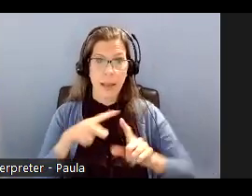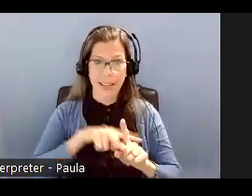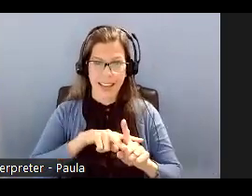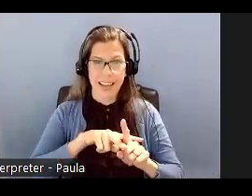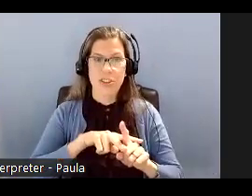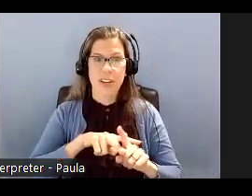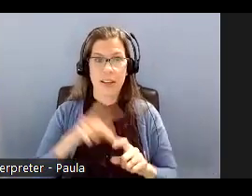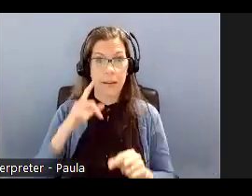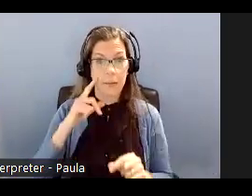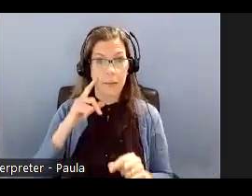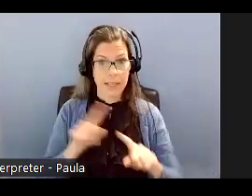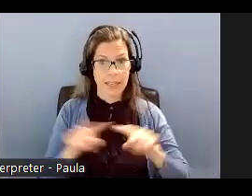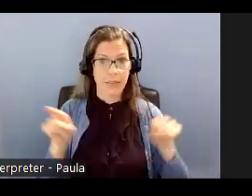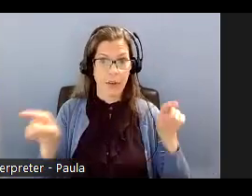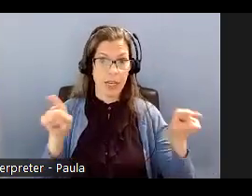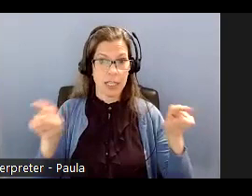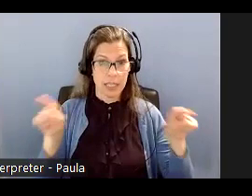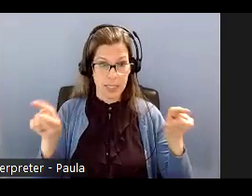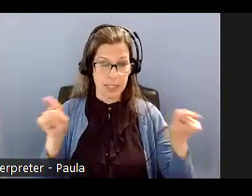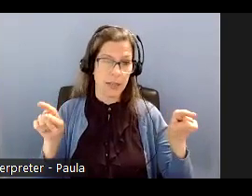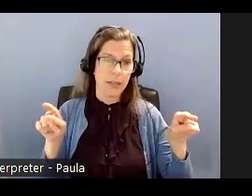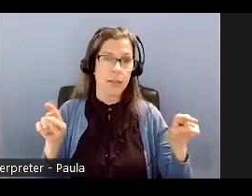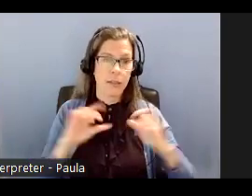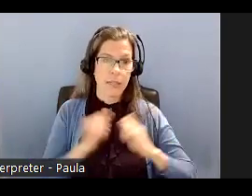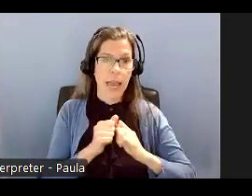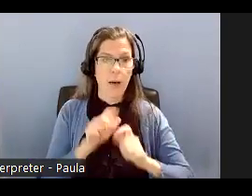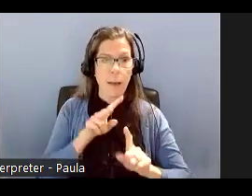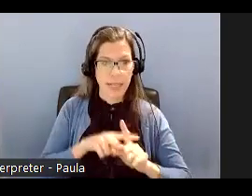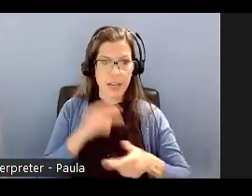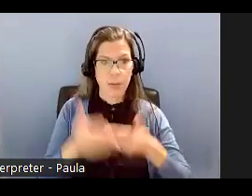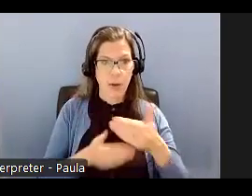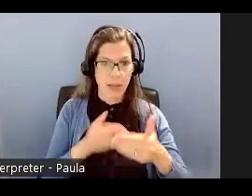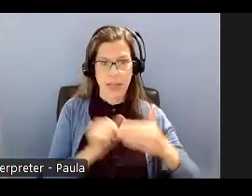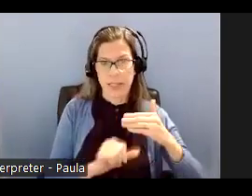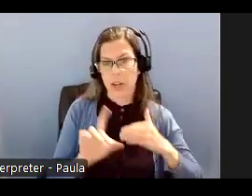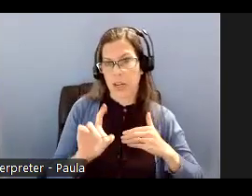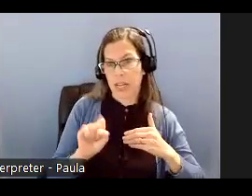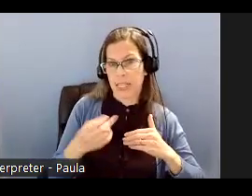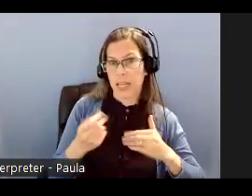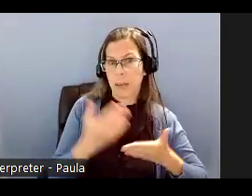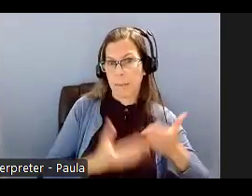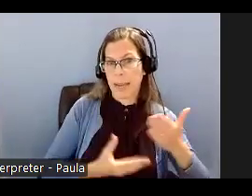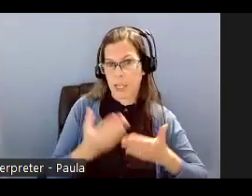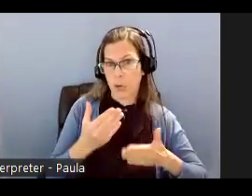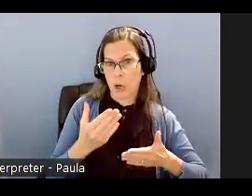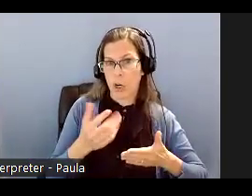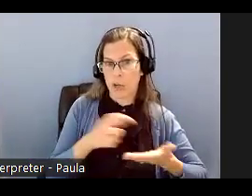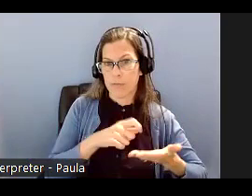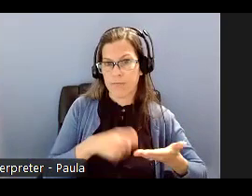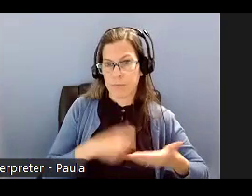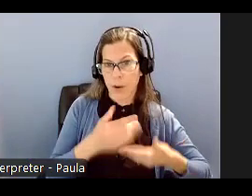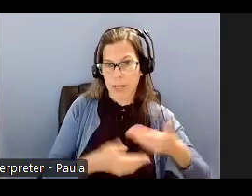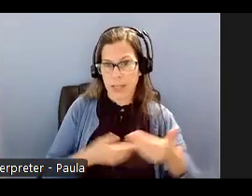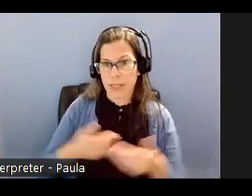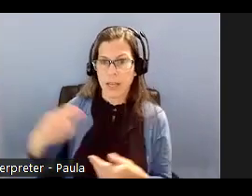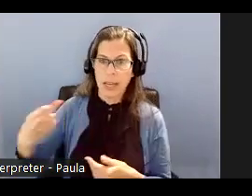And that's because of the difference in how applications are processed with DSHS, which is a manual process, versus Health Plan